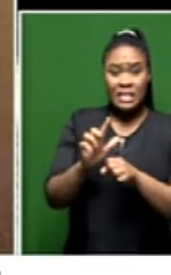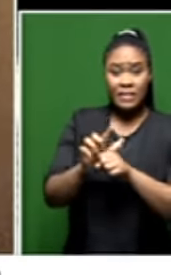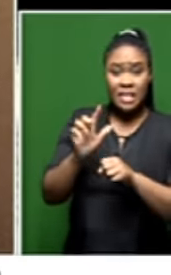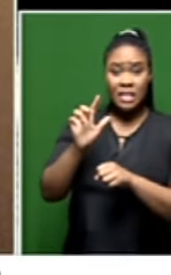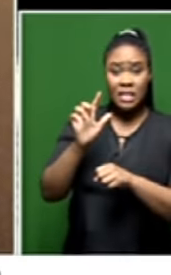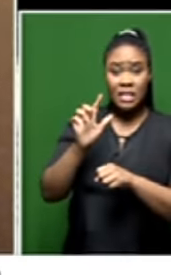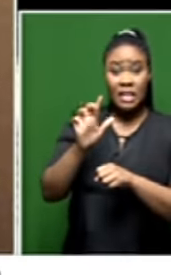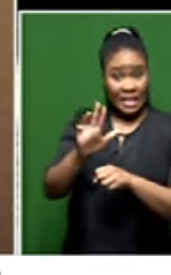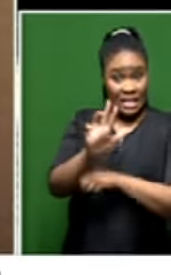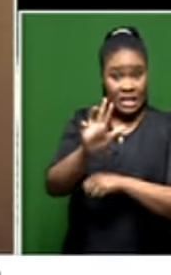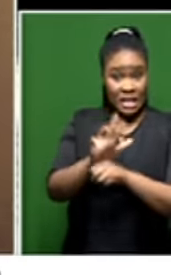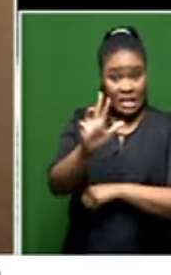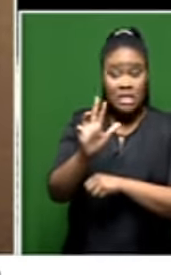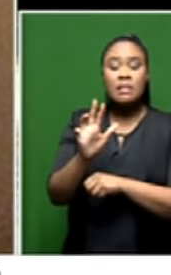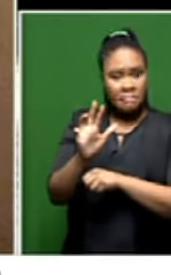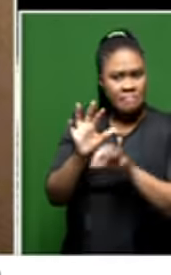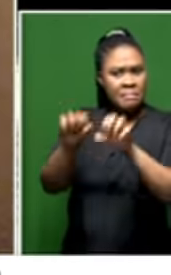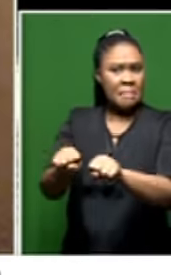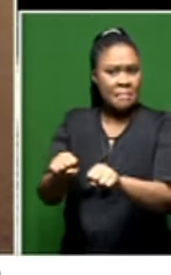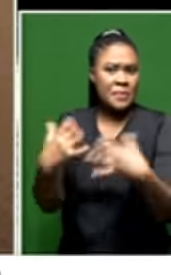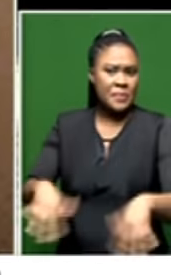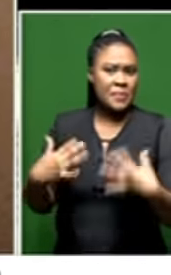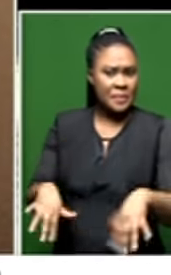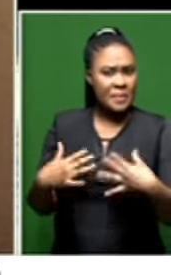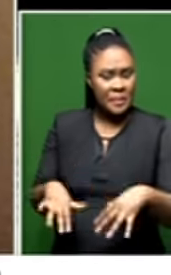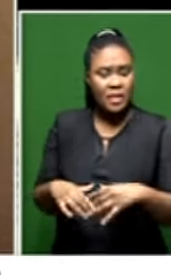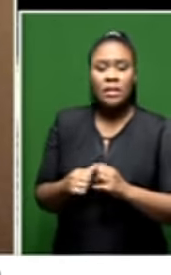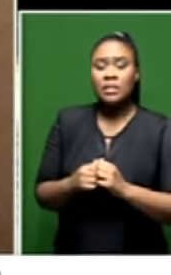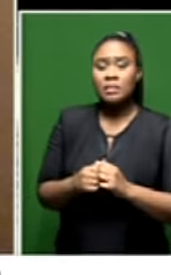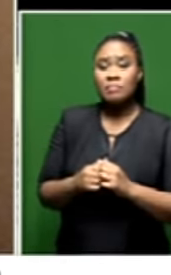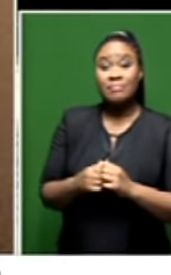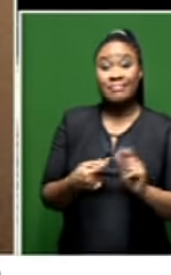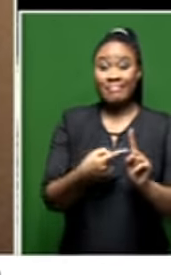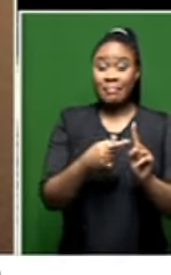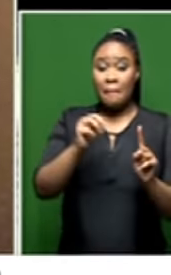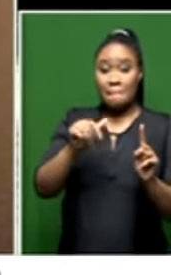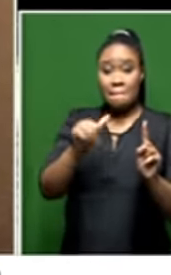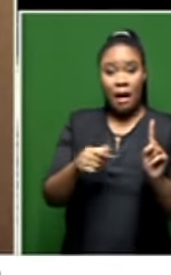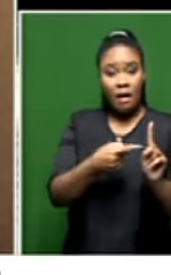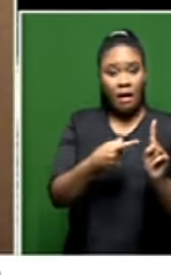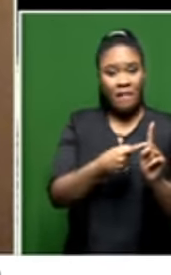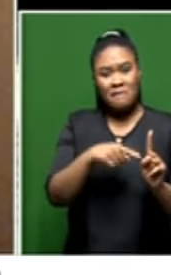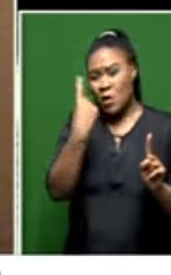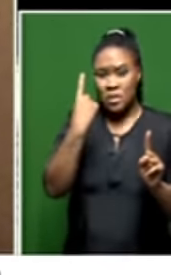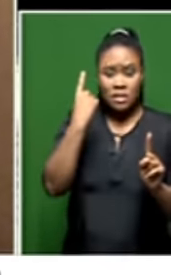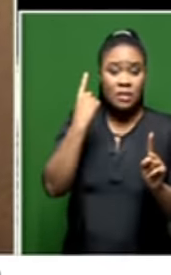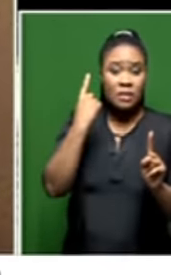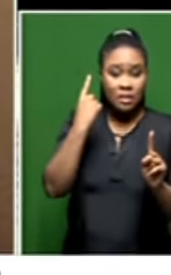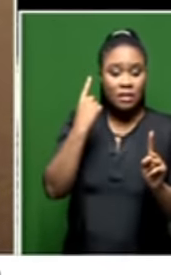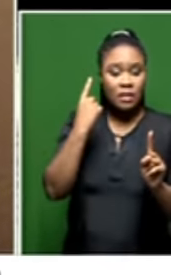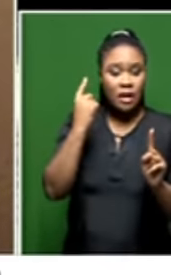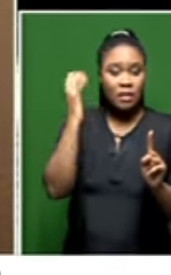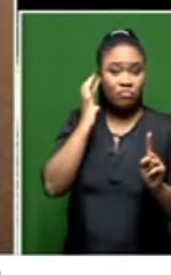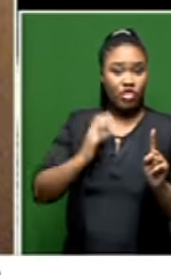may have. I mean, she has had many firsts in her pedigree. She was in one of the first batch of women judges in the Eastern Cape